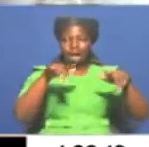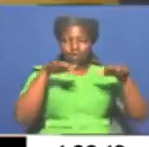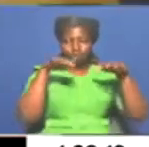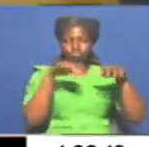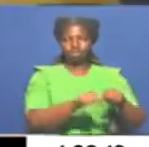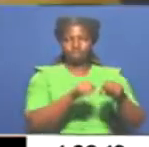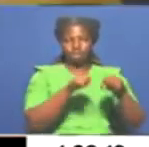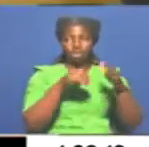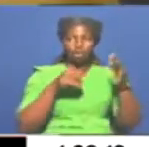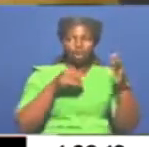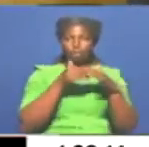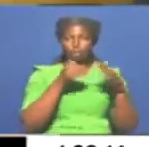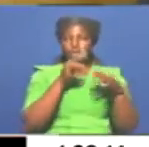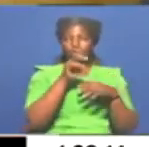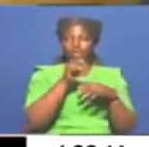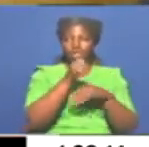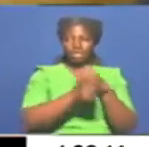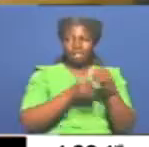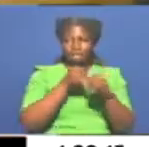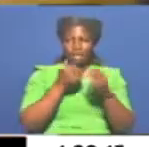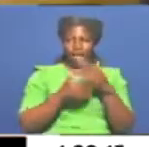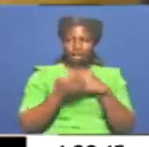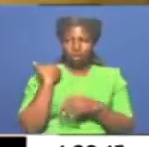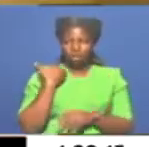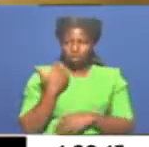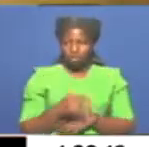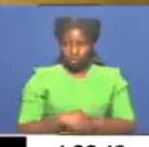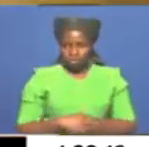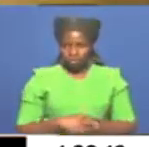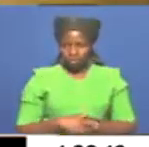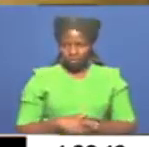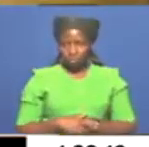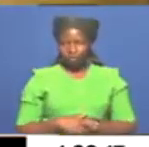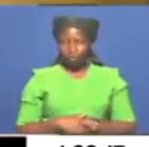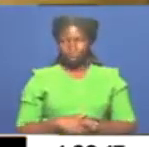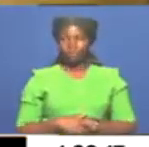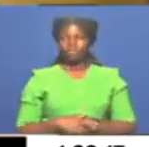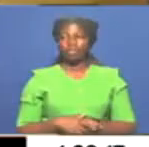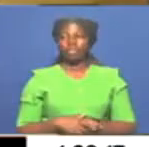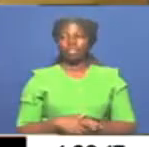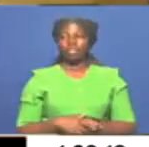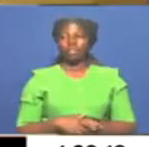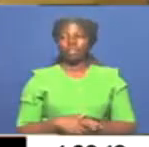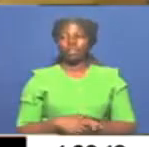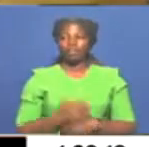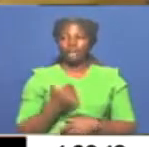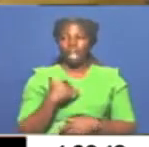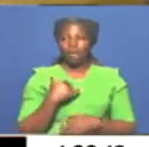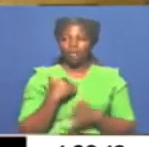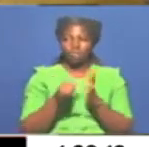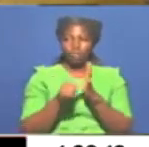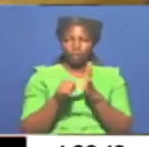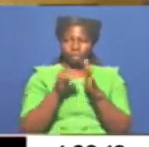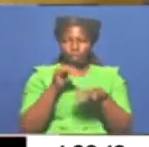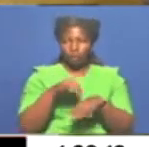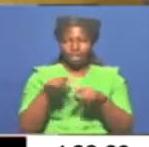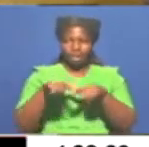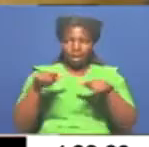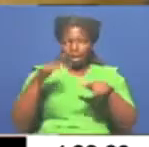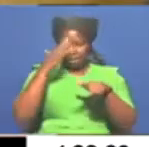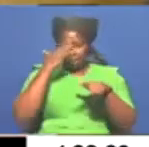ago. There was a metamorphosis of the parcels because other subdivisions were done, other numbers were